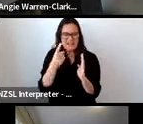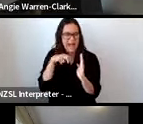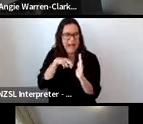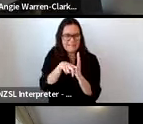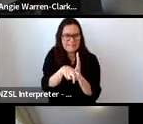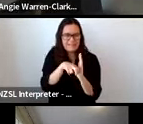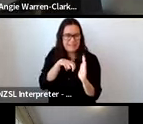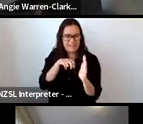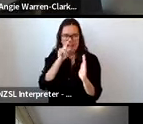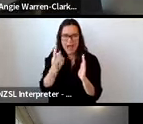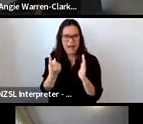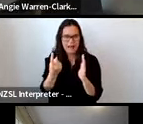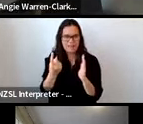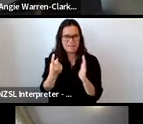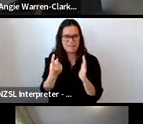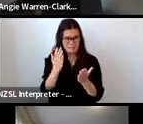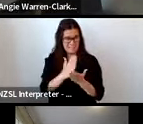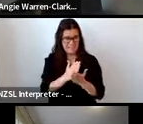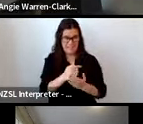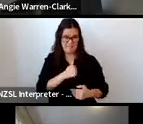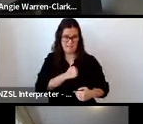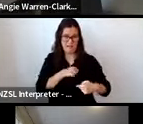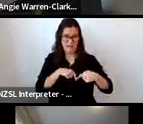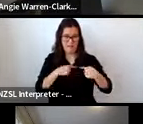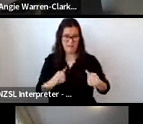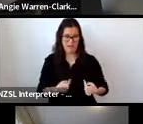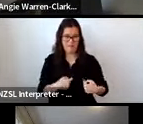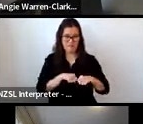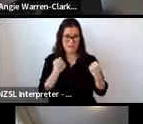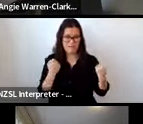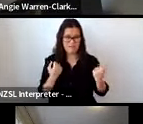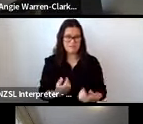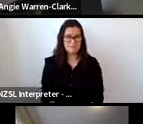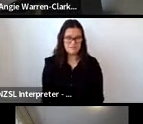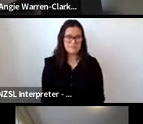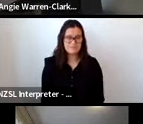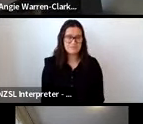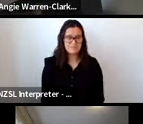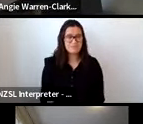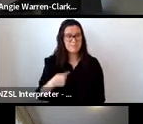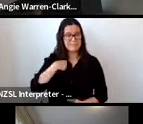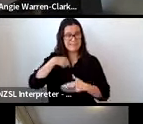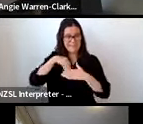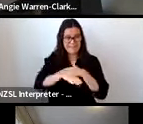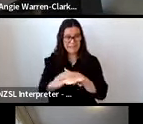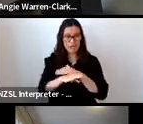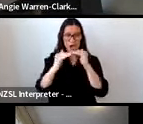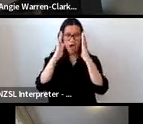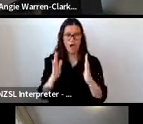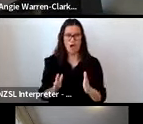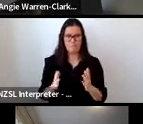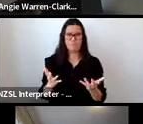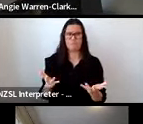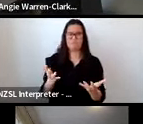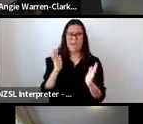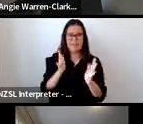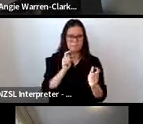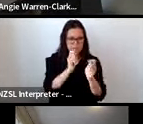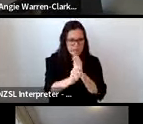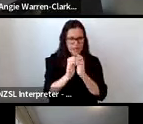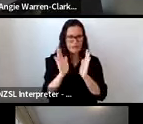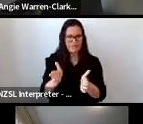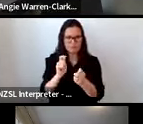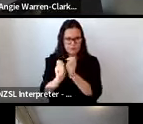it's heartbreaking. The number of times I'm going into properties that need to be modified.